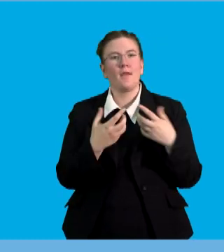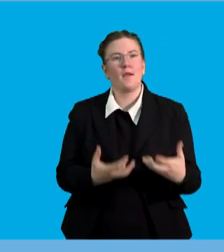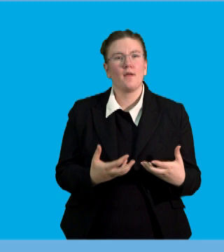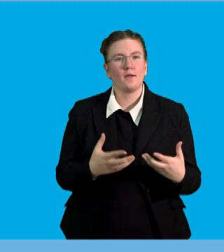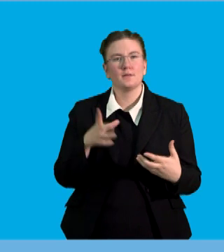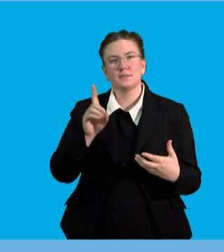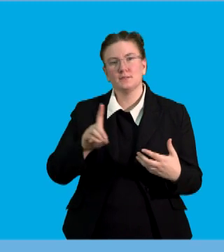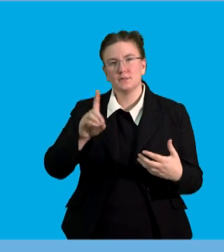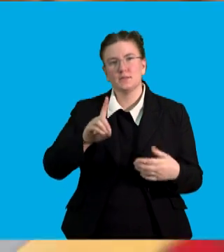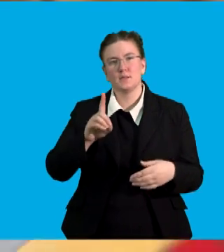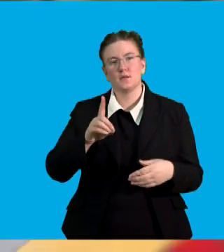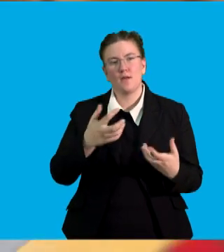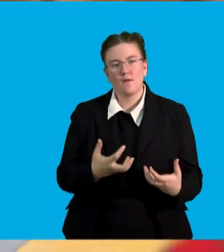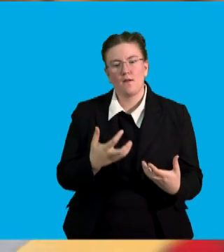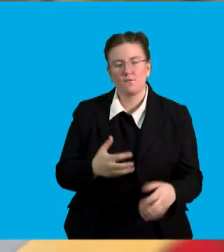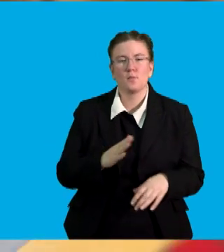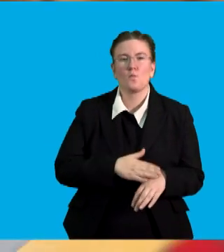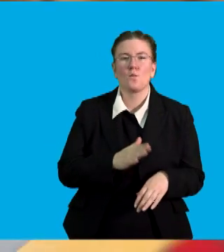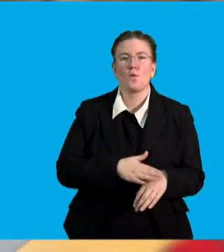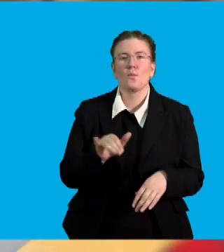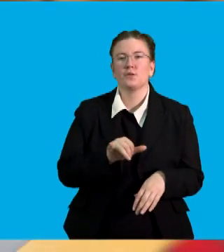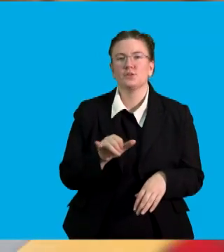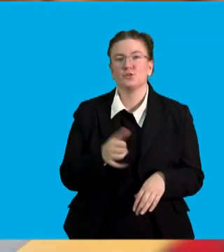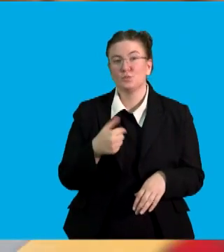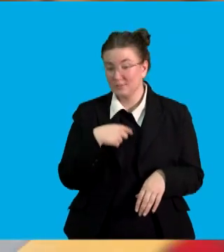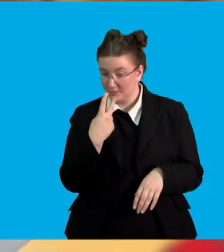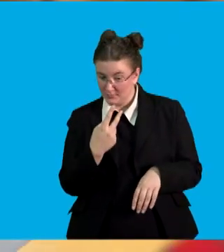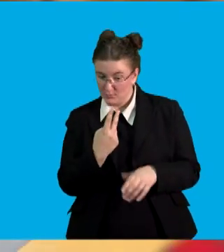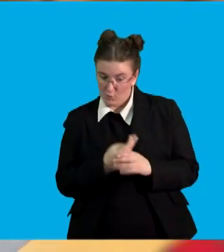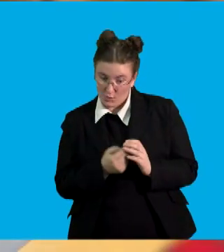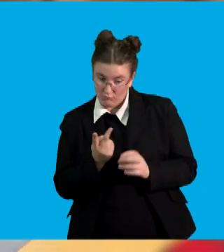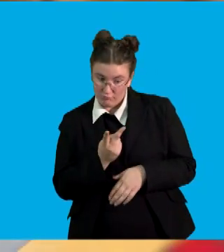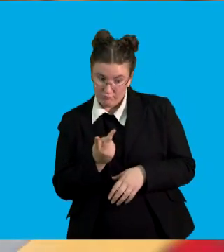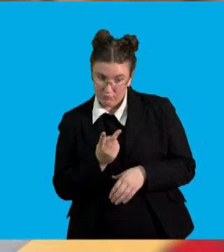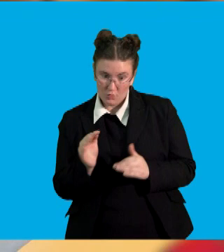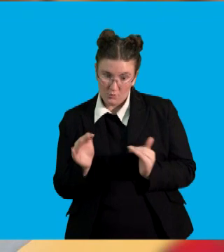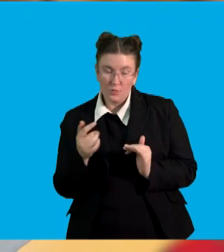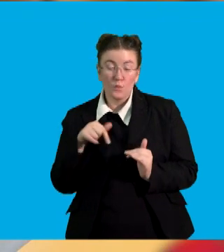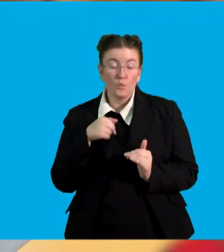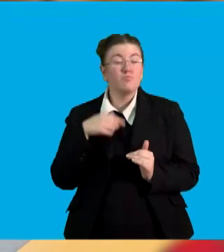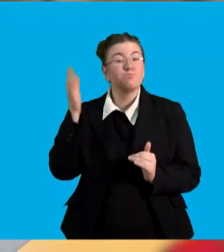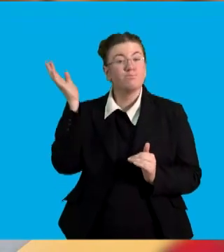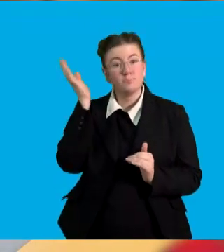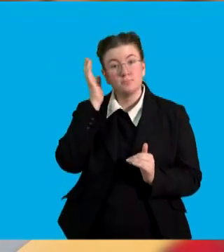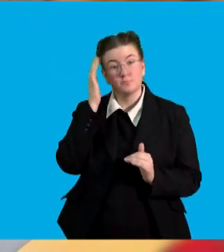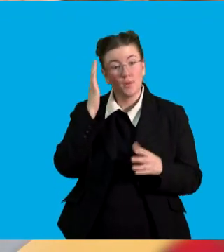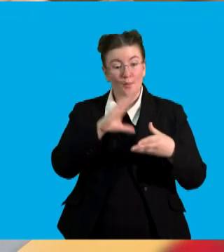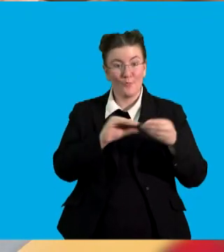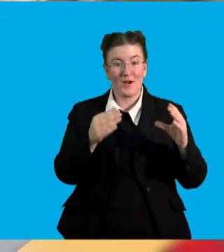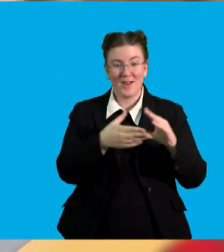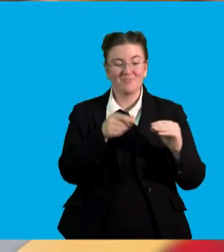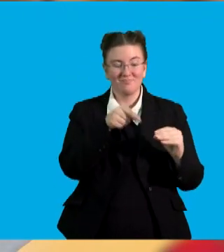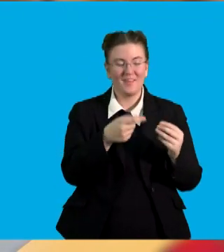greater density? So when we are looking at the bread and looking at the brick, we know that the brick is much heavier